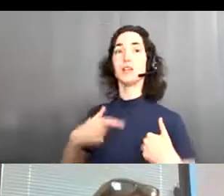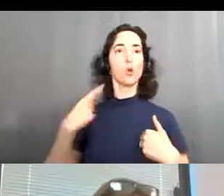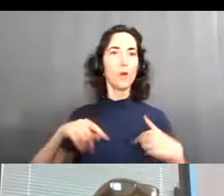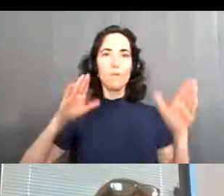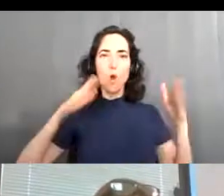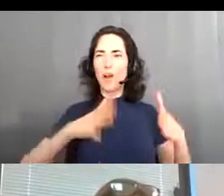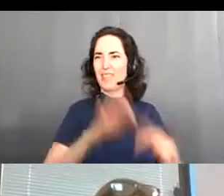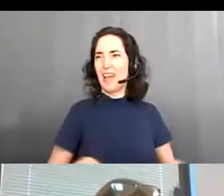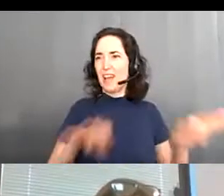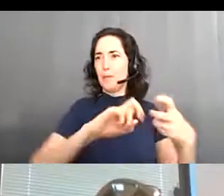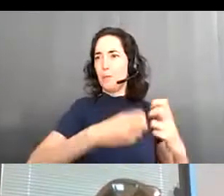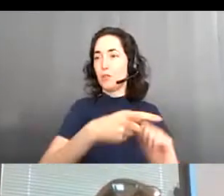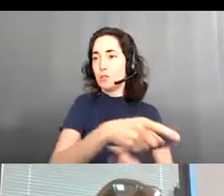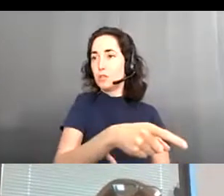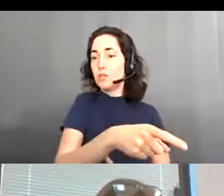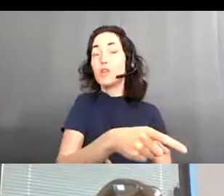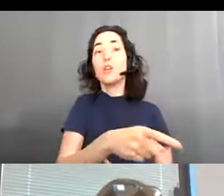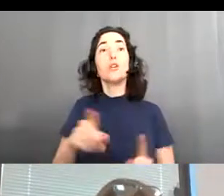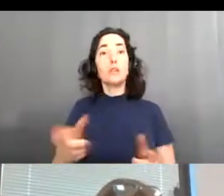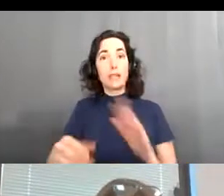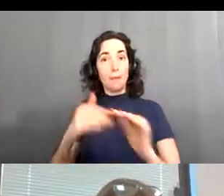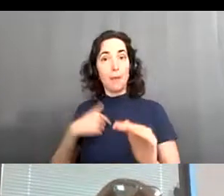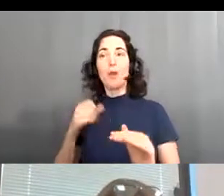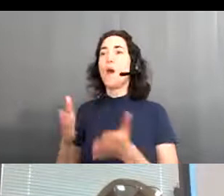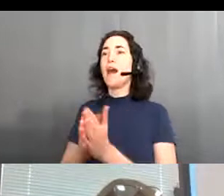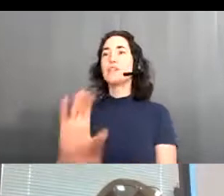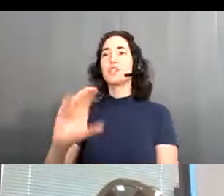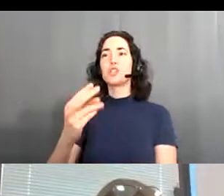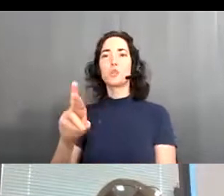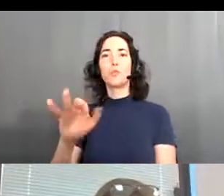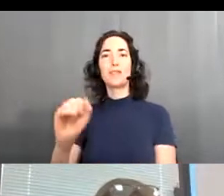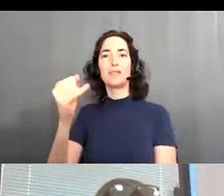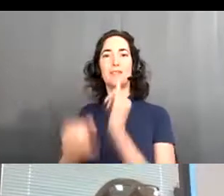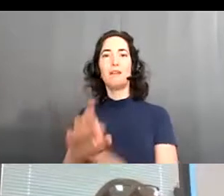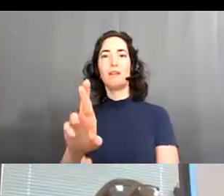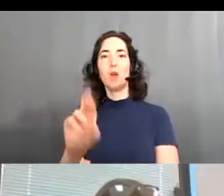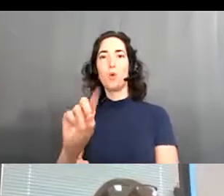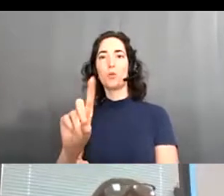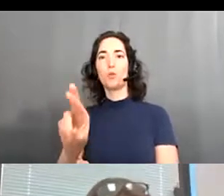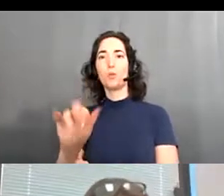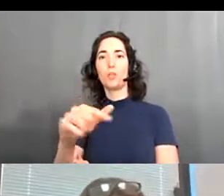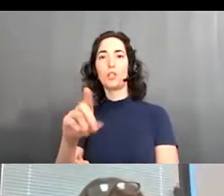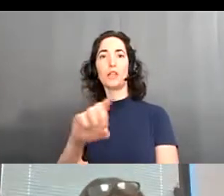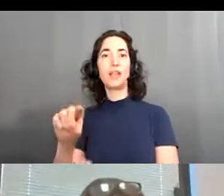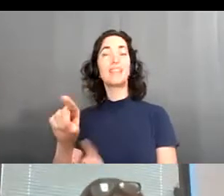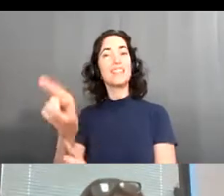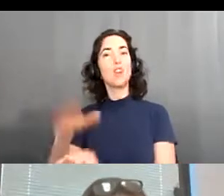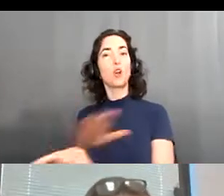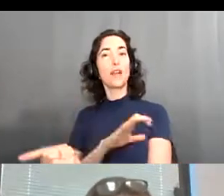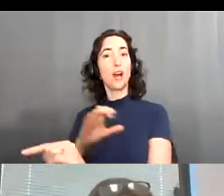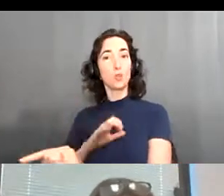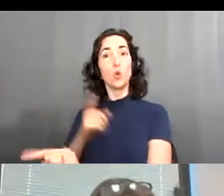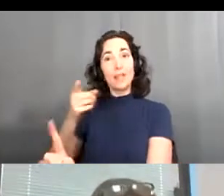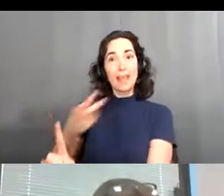of course ask Chris Rodriguez, who's on the council, who invited me to this opportunity. So thank you, Chris.